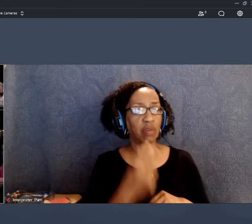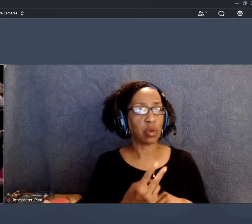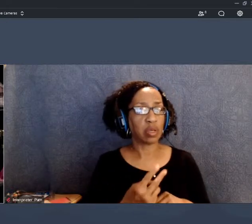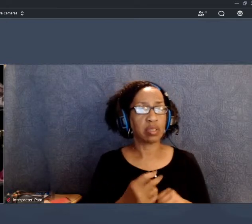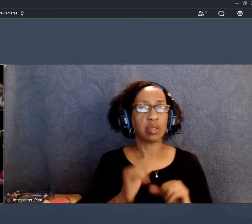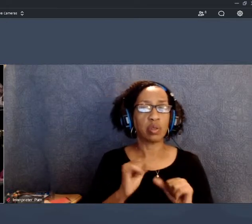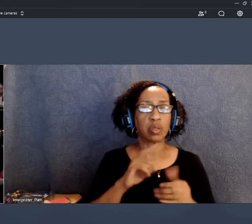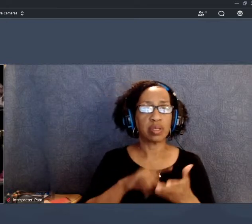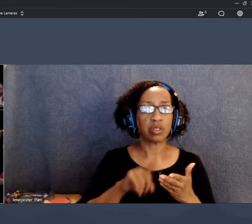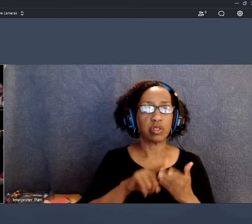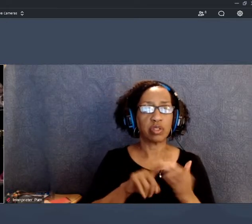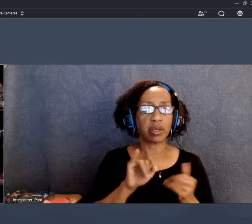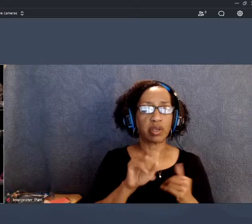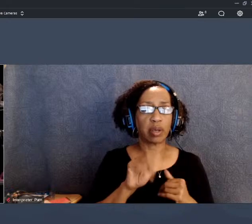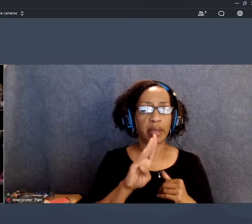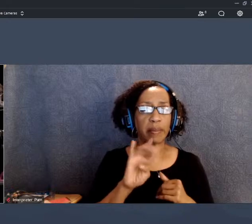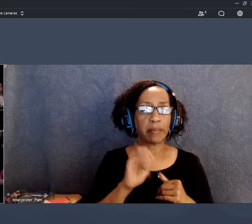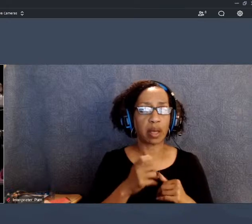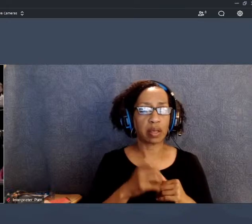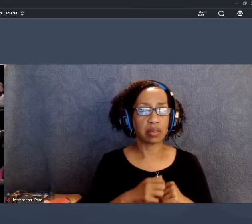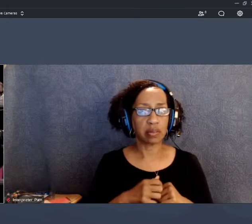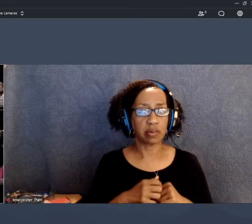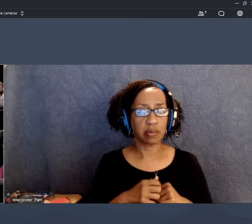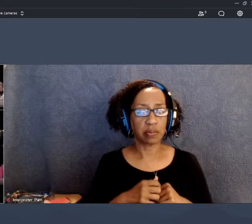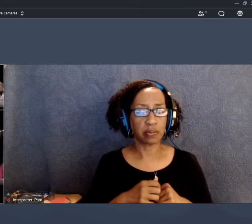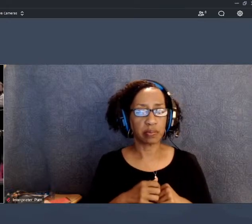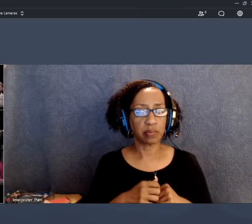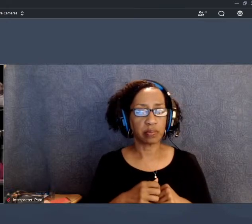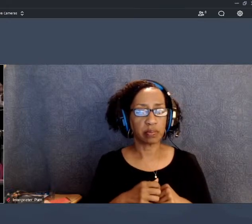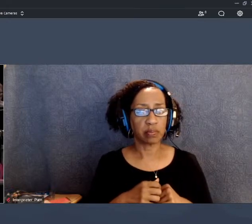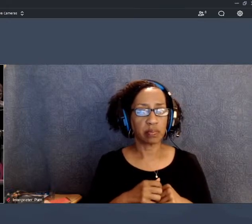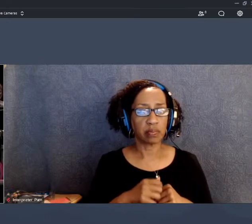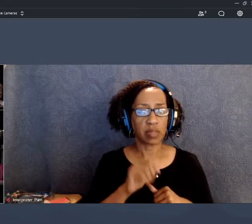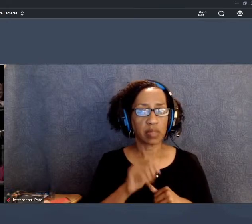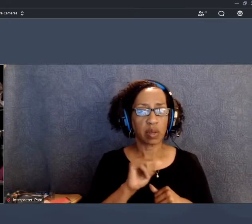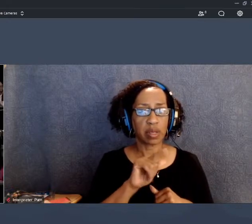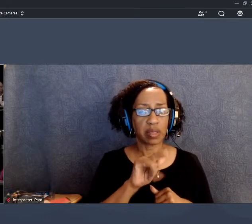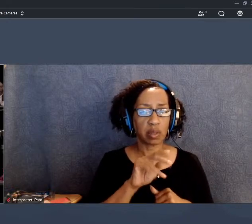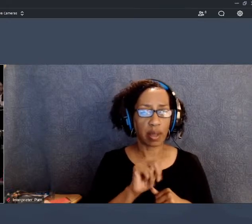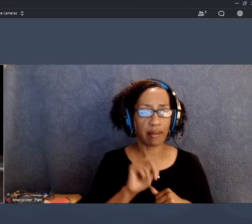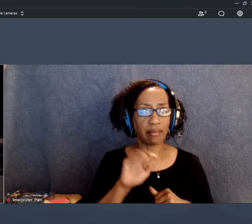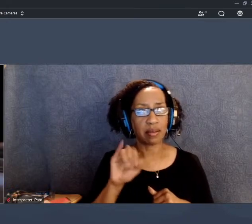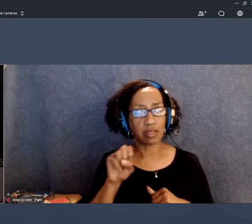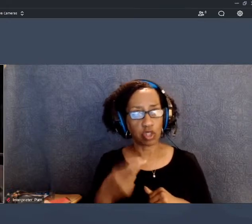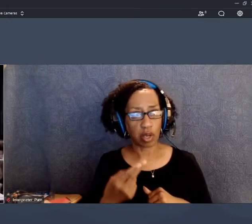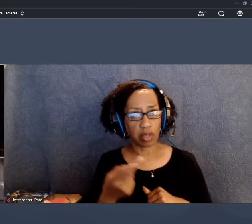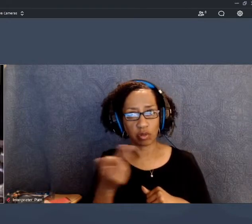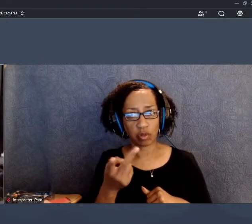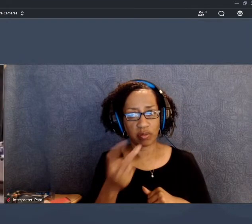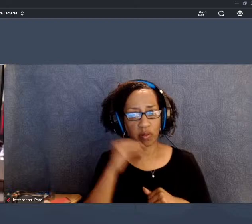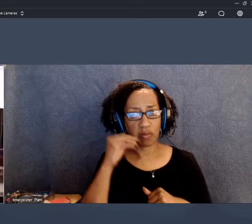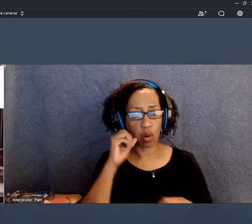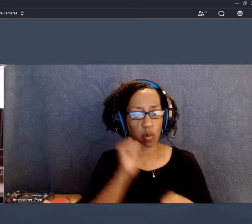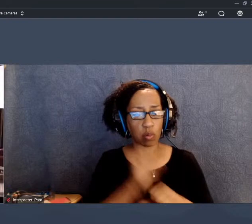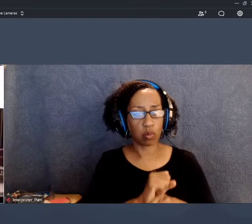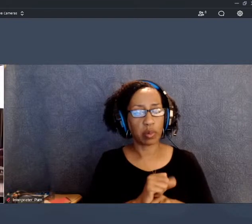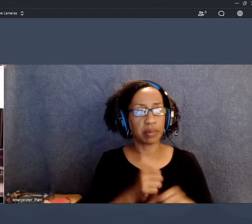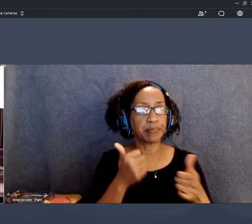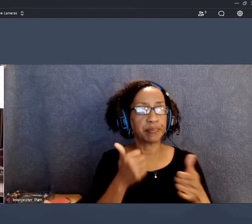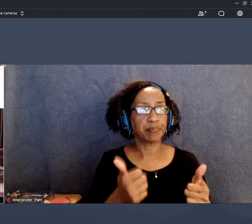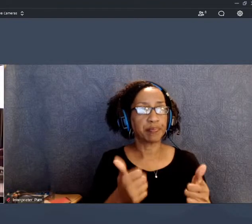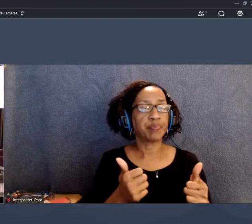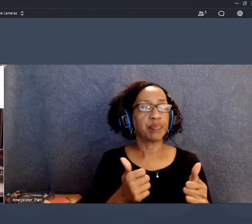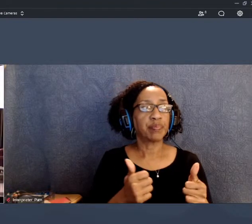make sure it gets in the minute. Okay, so Alan, Josh, you've got some homework to do. Cool. All right. Amendment's